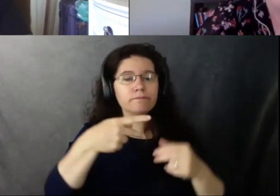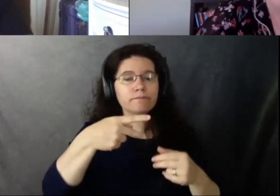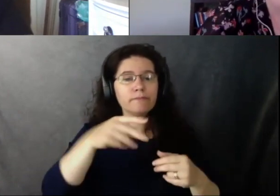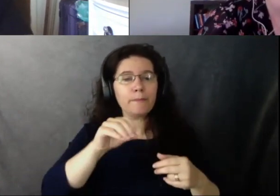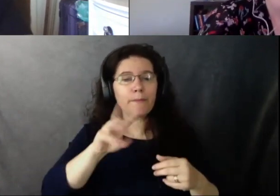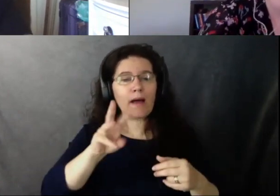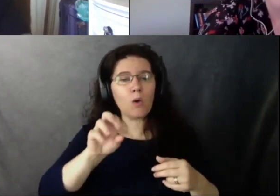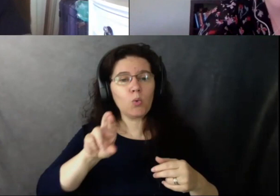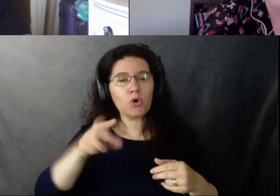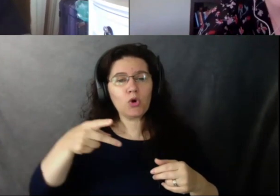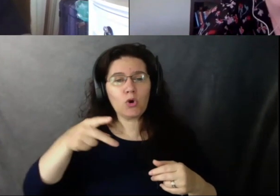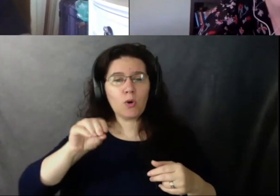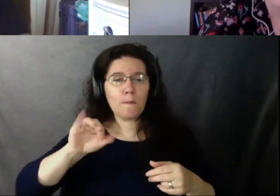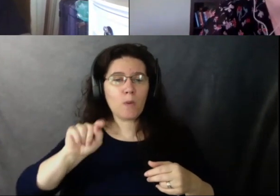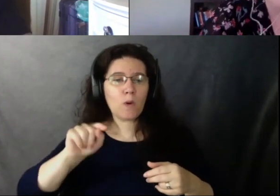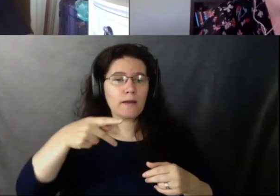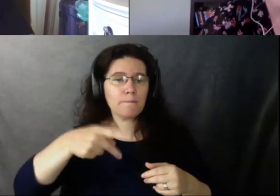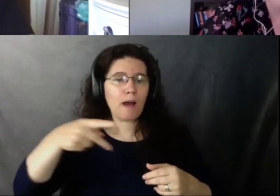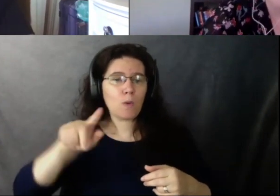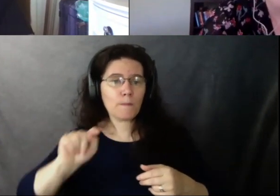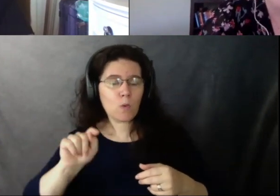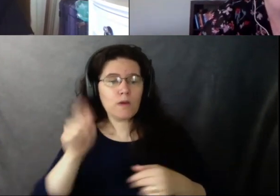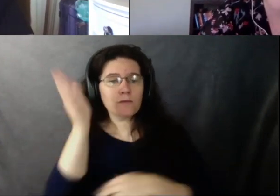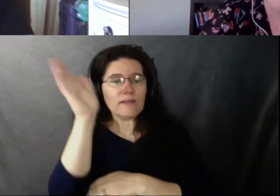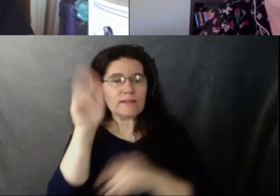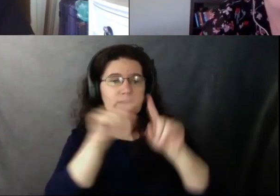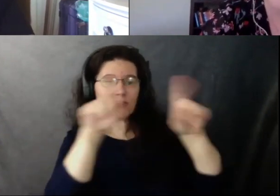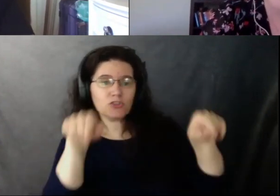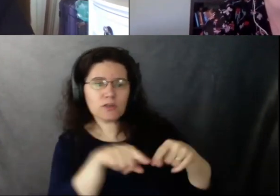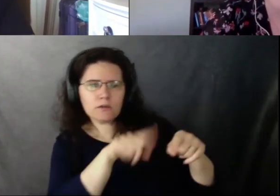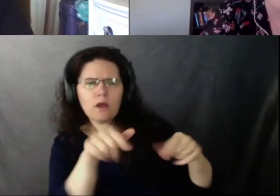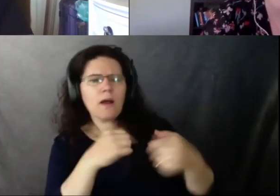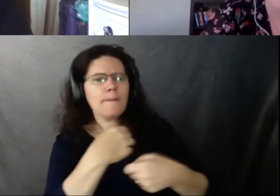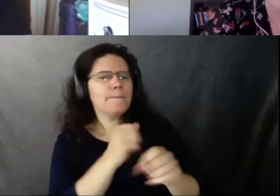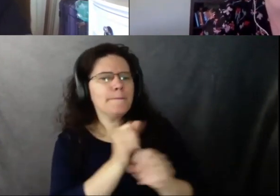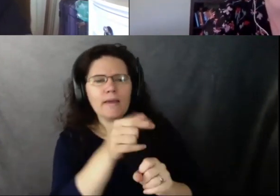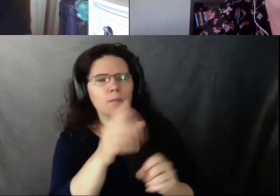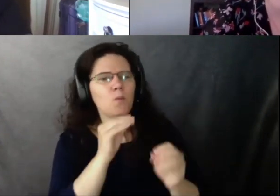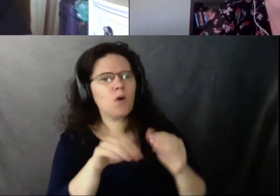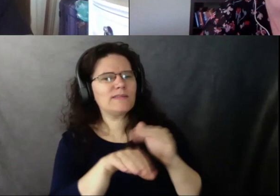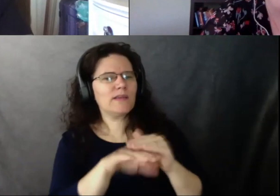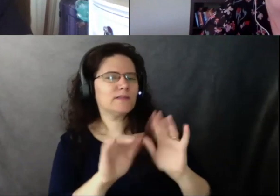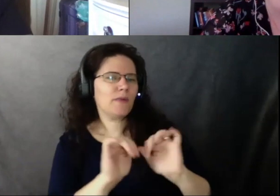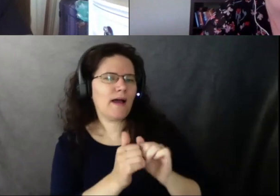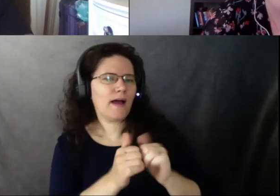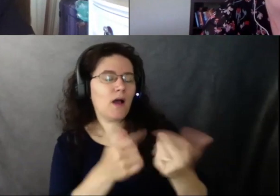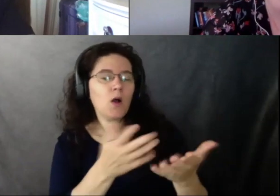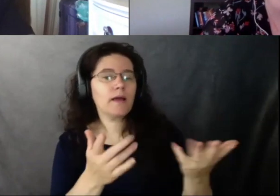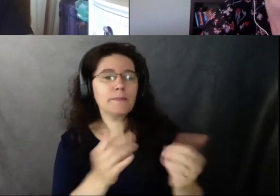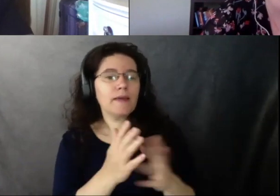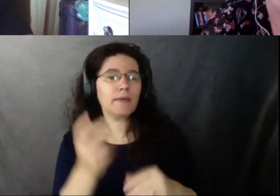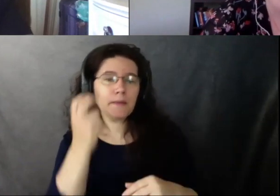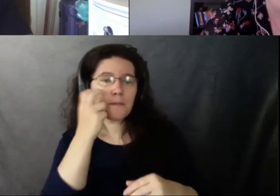is verbalizing any visuals that you may have on your presentation, so that anyone with a